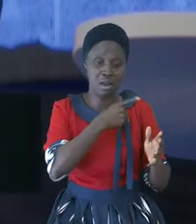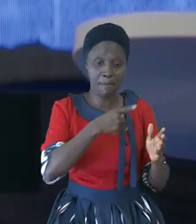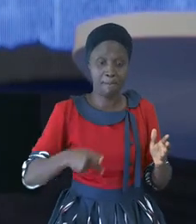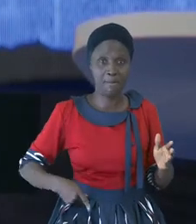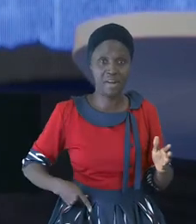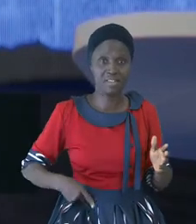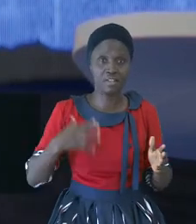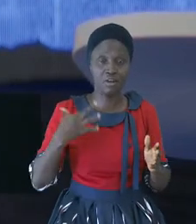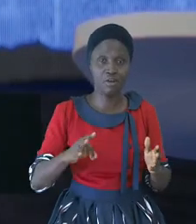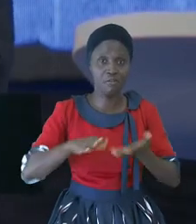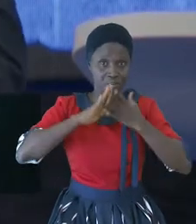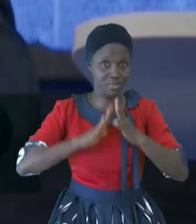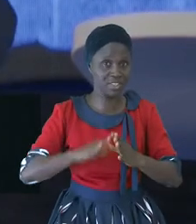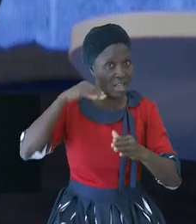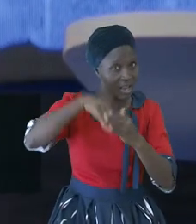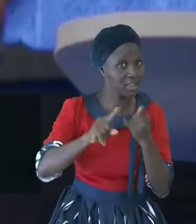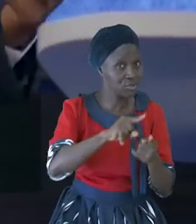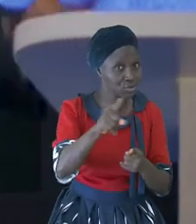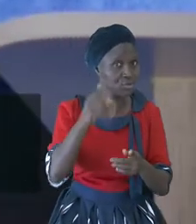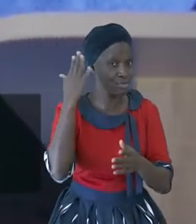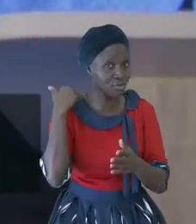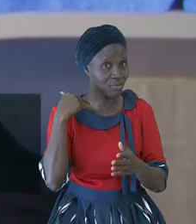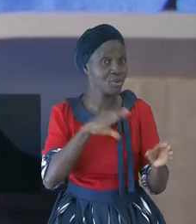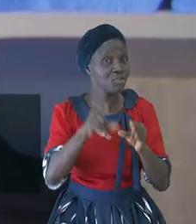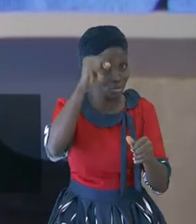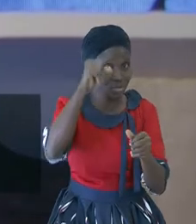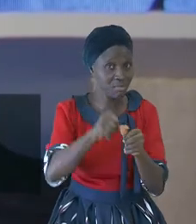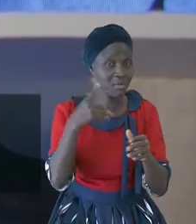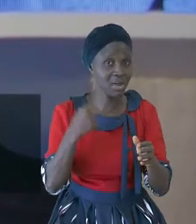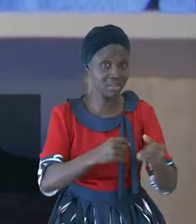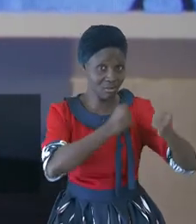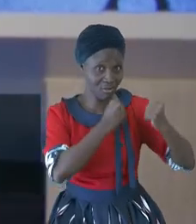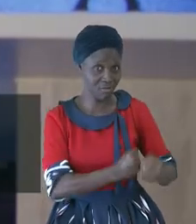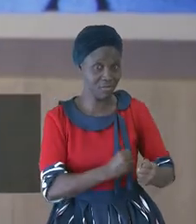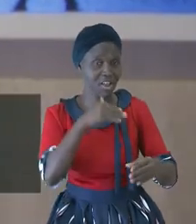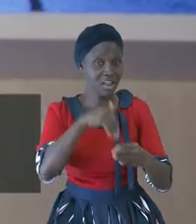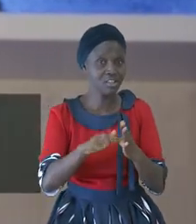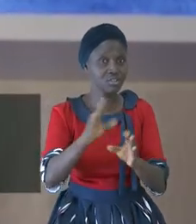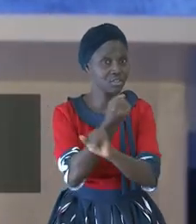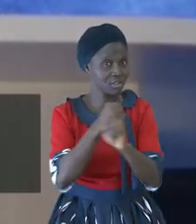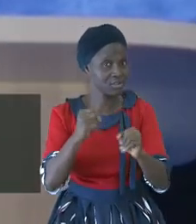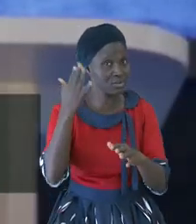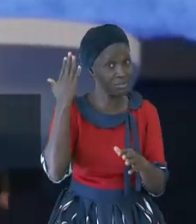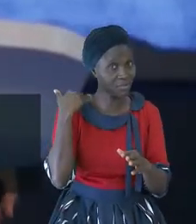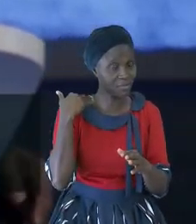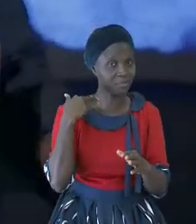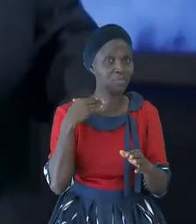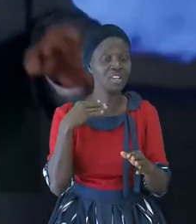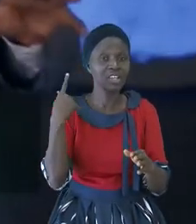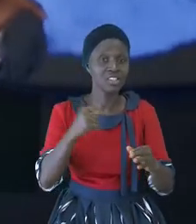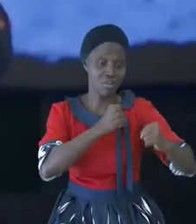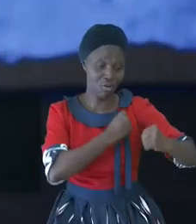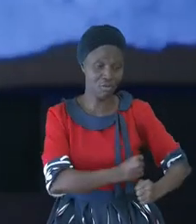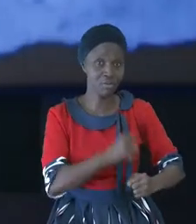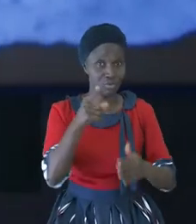saved? Do you remember the confidence in your salvation, the confidence you had when you were saved?